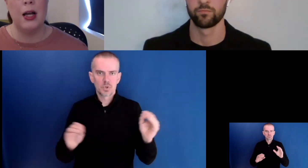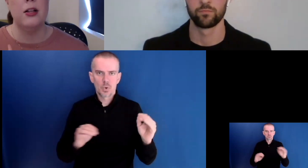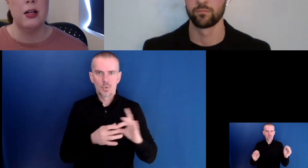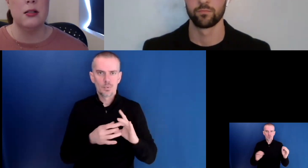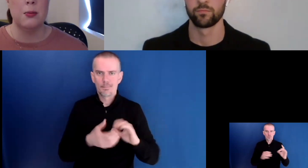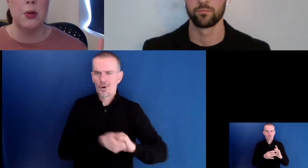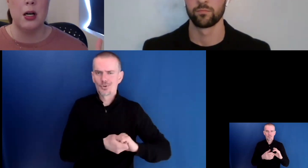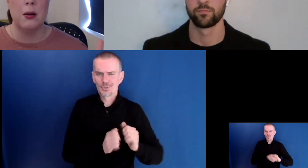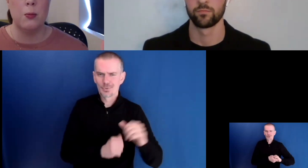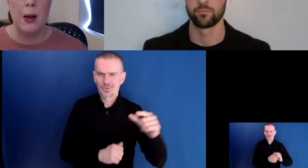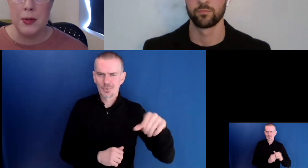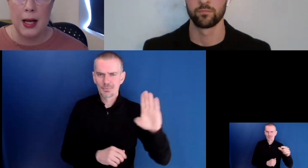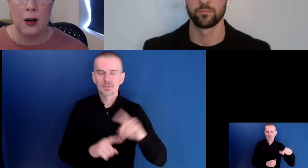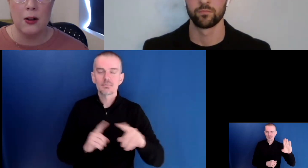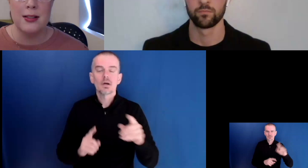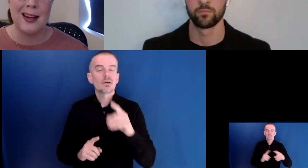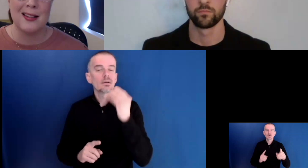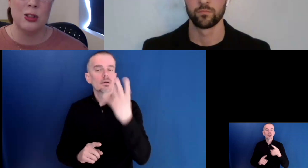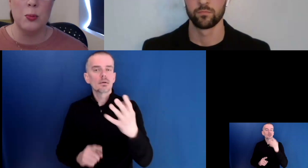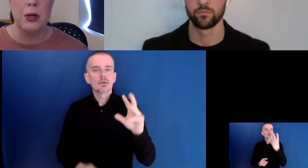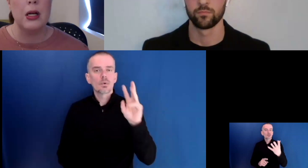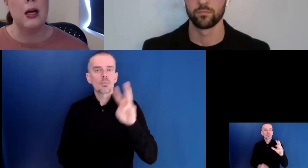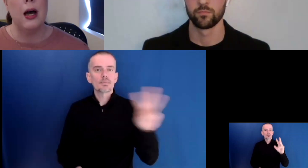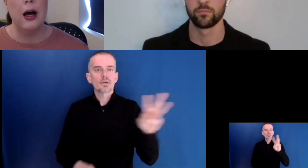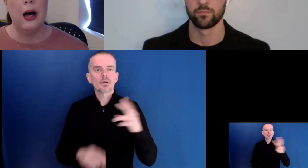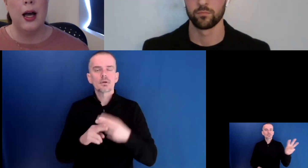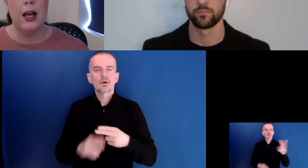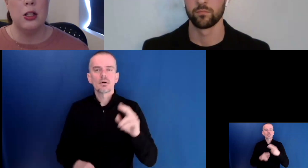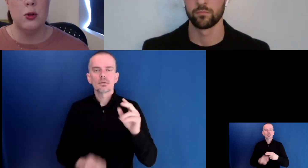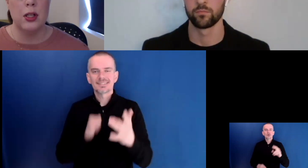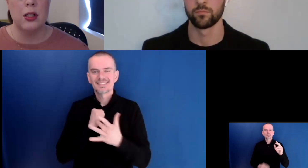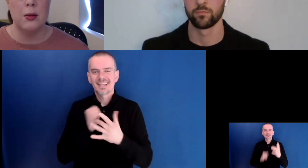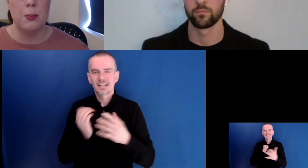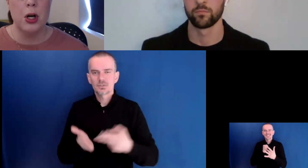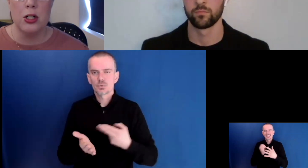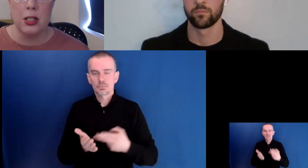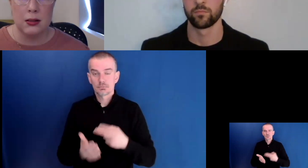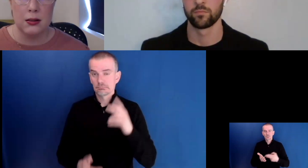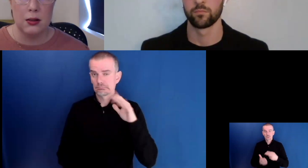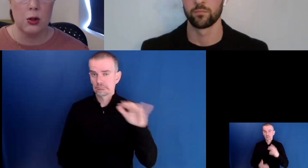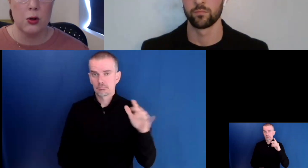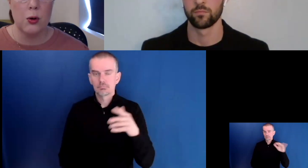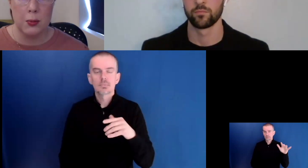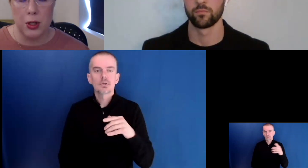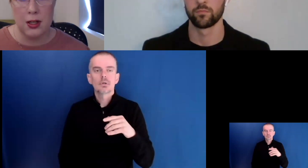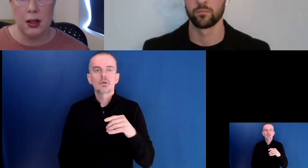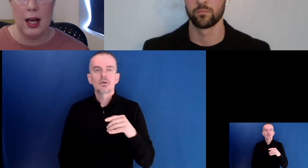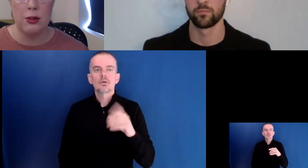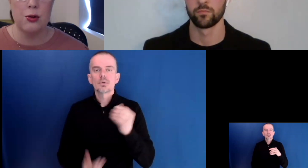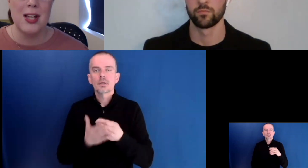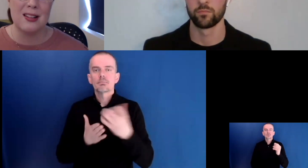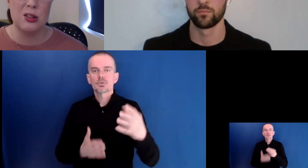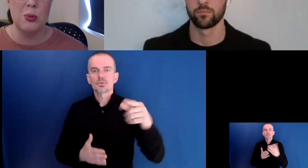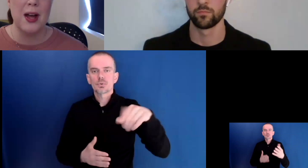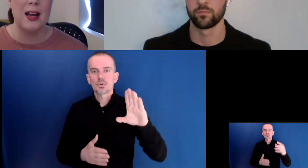all, but there is a website called TechSoup, and you can purchase QuickBooks